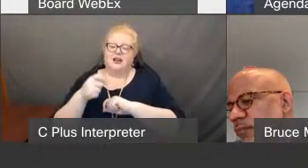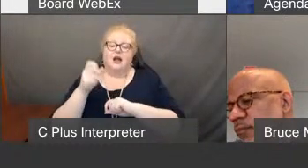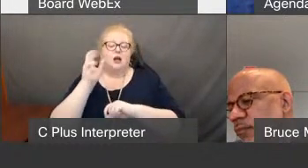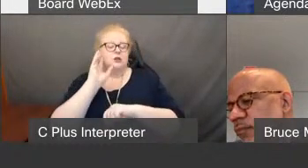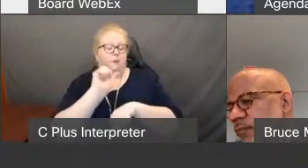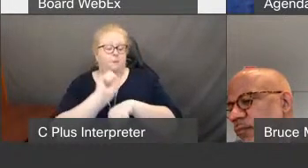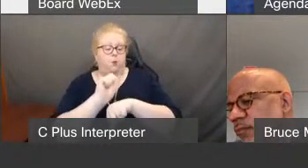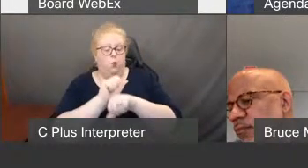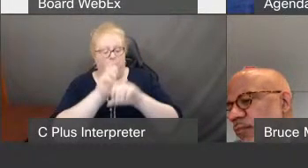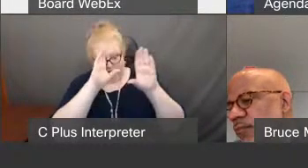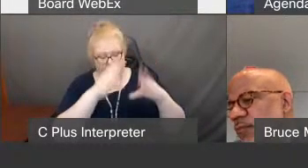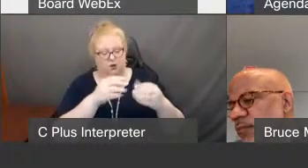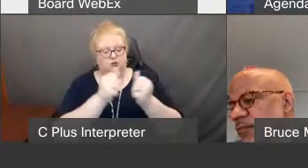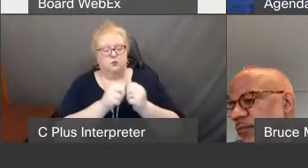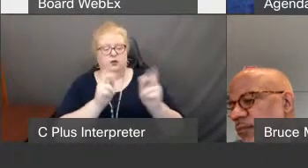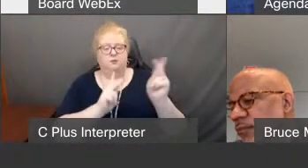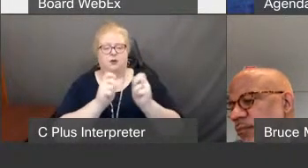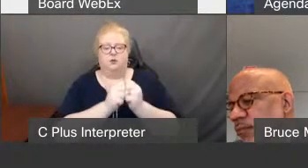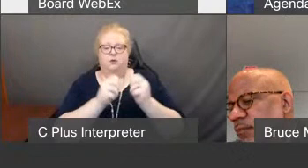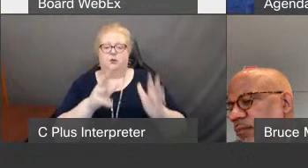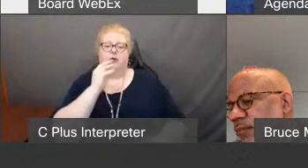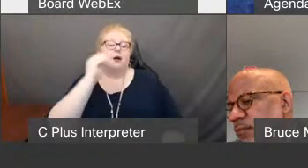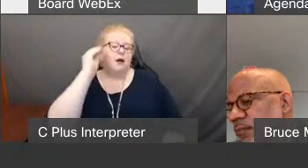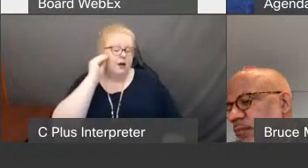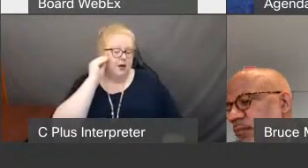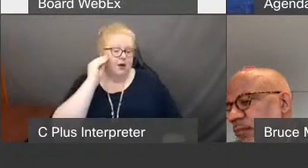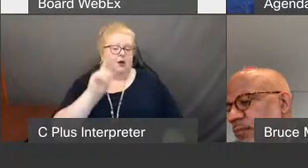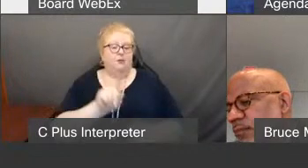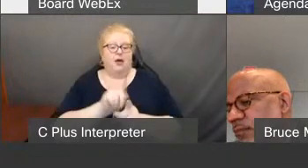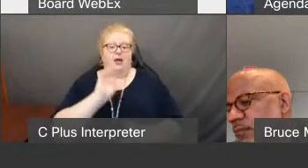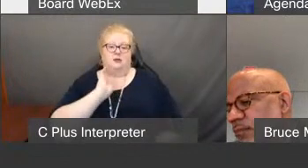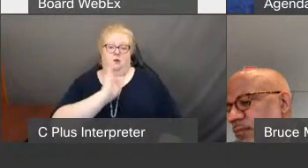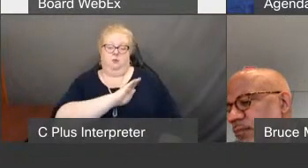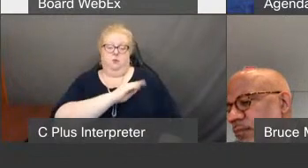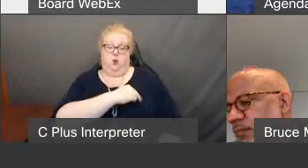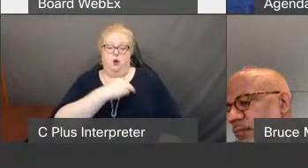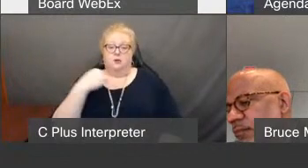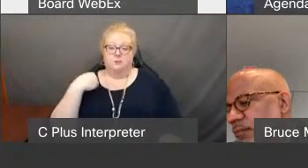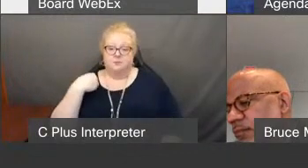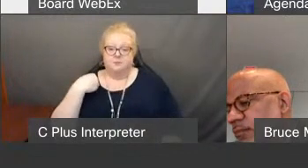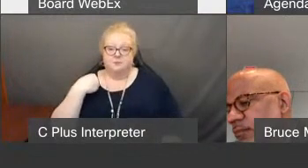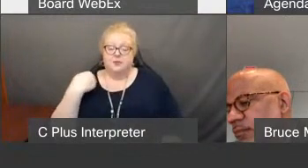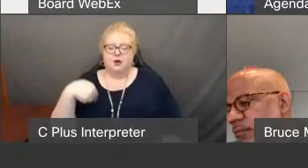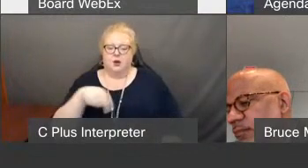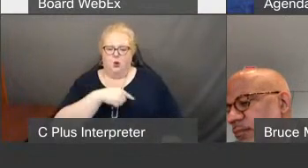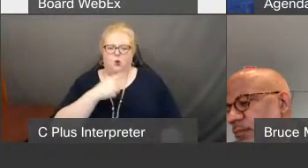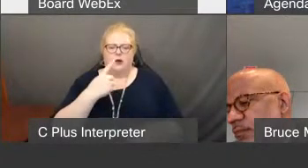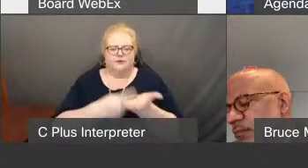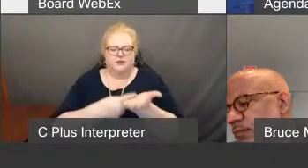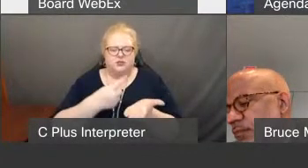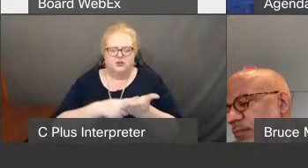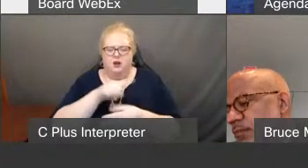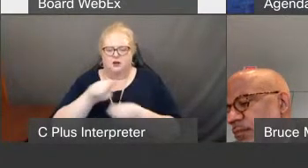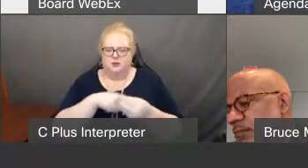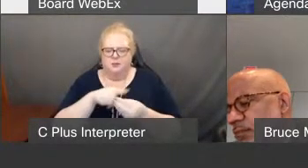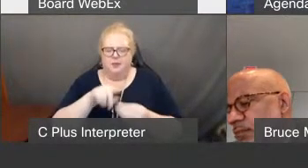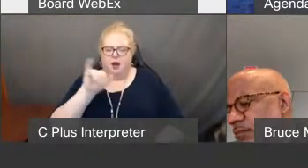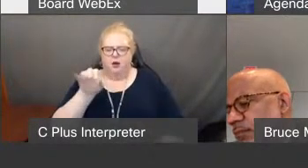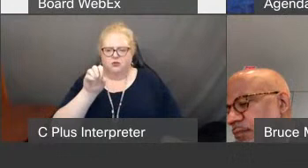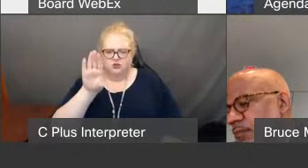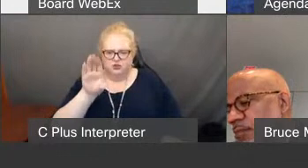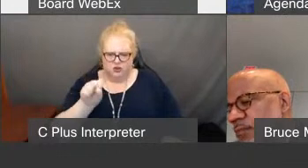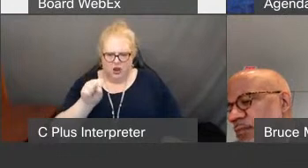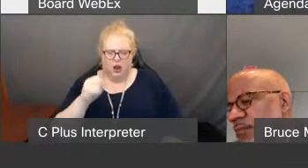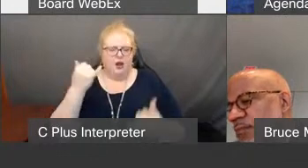arena, just as a board member, you know, we've talked about jobs, and then, and now our focus is